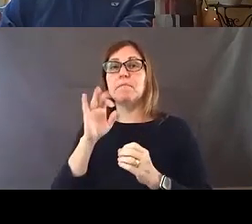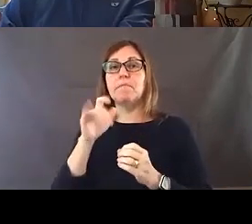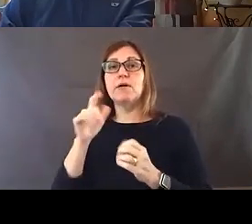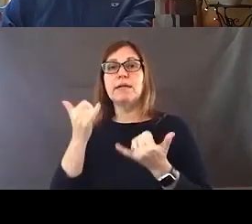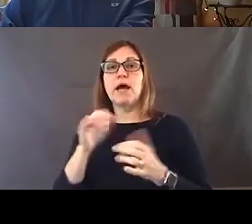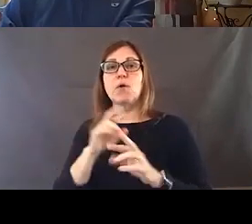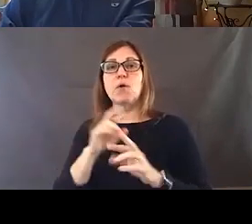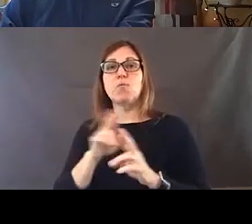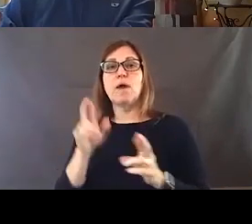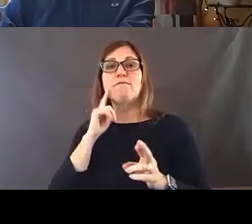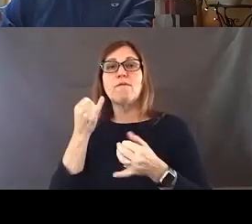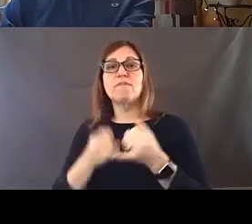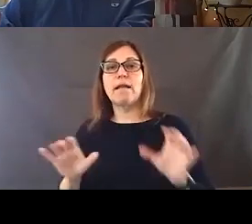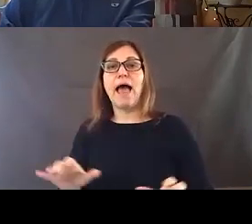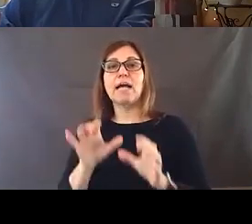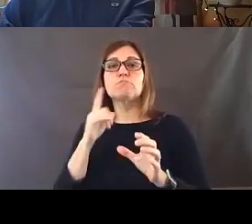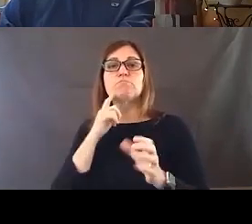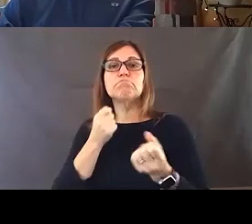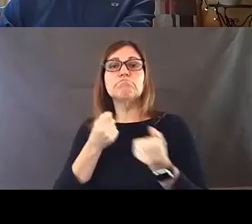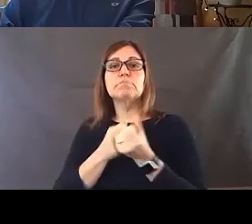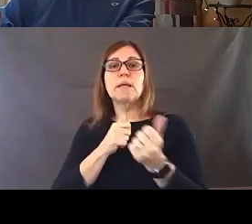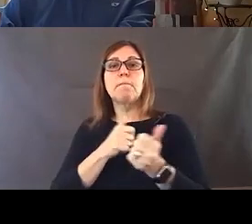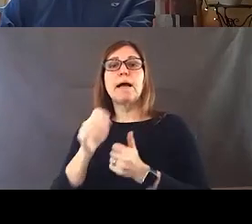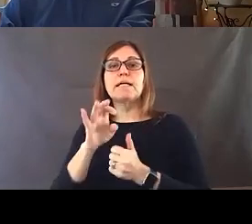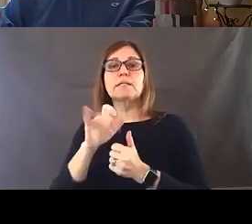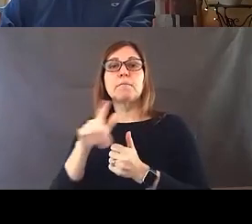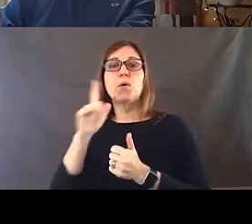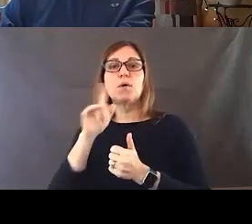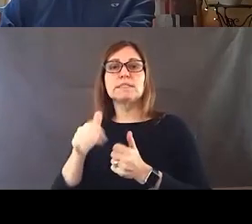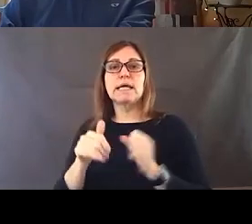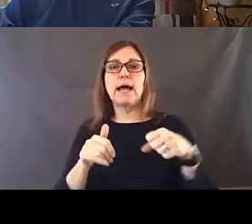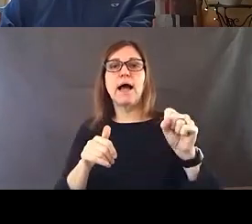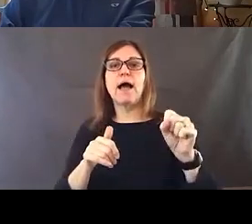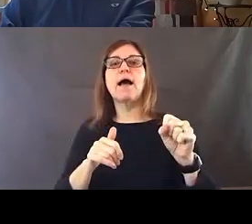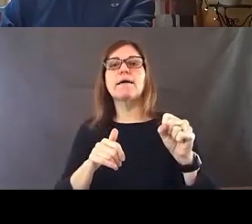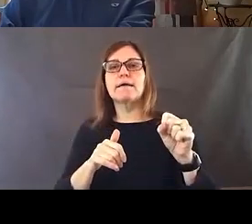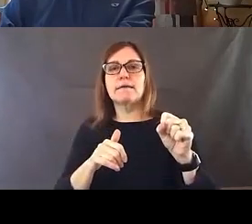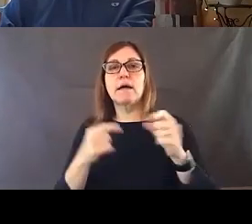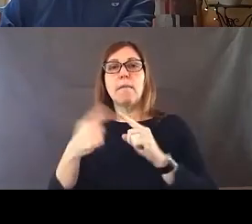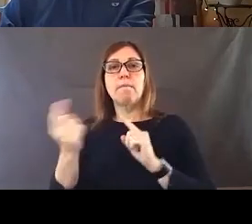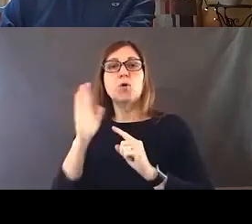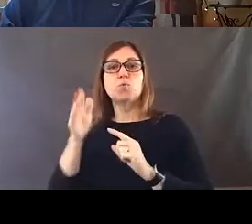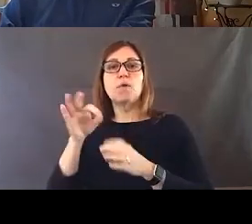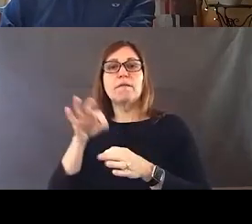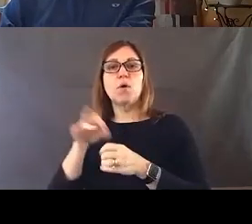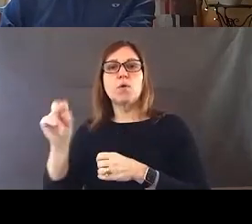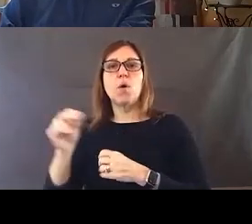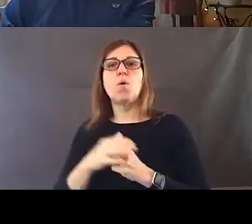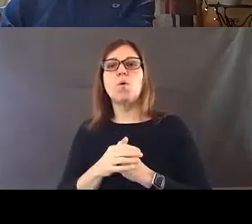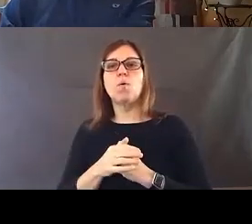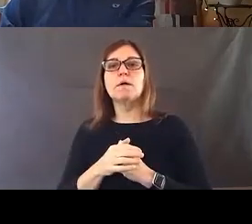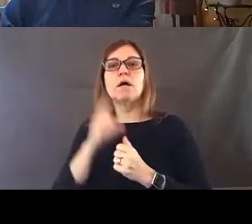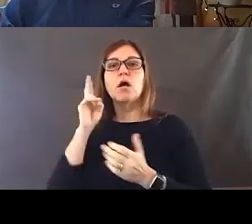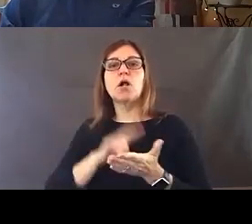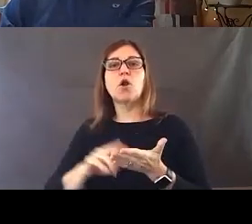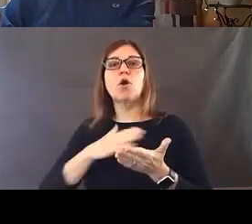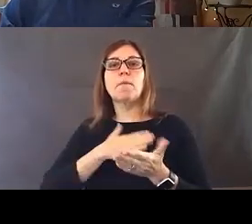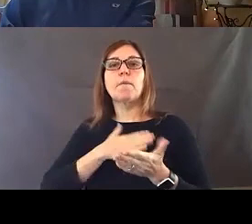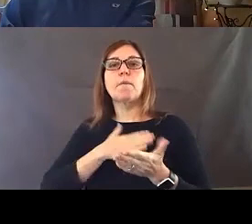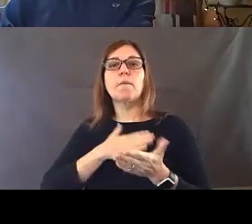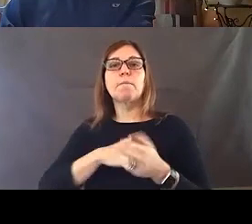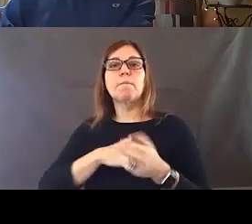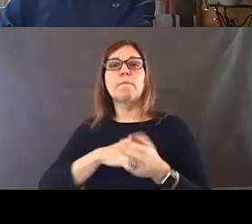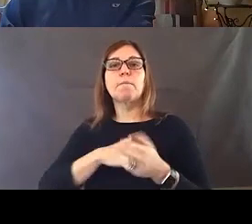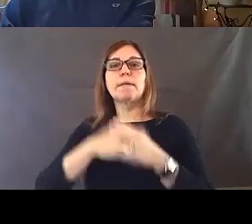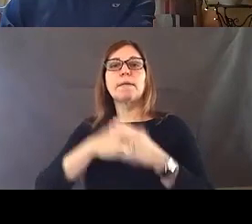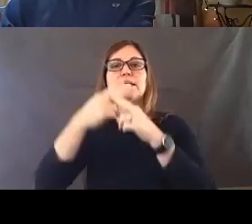final action. All in favor of the passage of the bill will vote aye when their name is called. Those opposed will vote no. Will the clerk please call the roll? Mr.